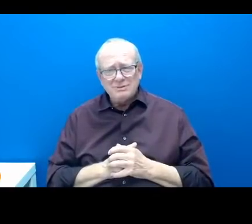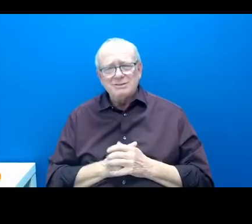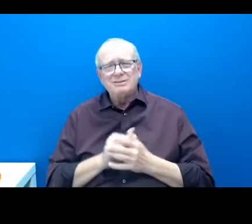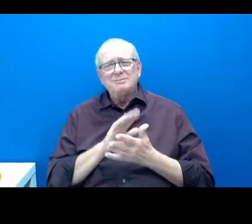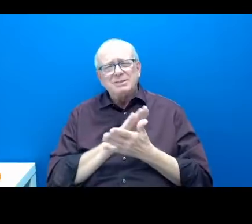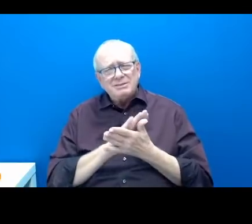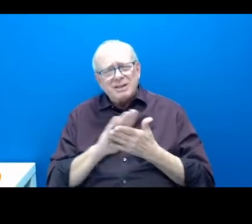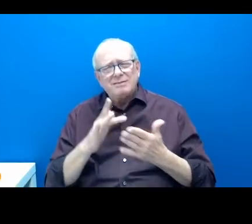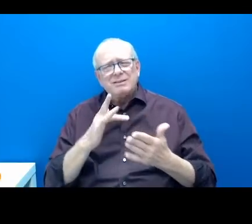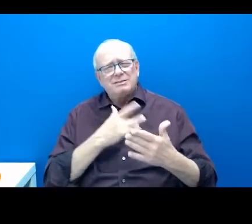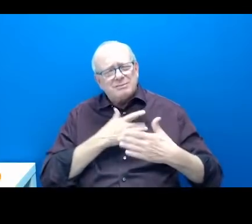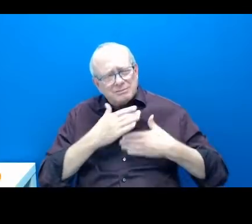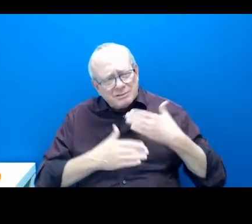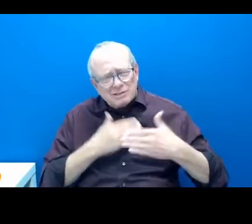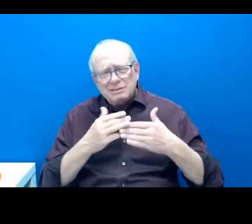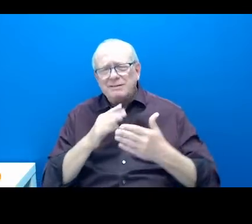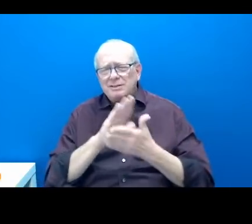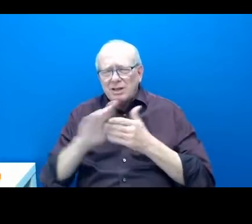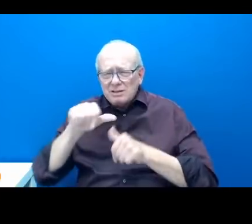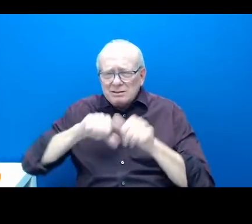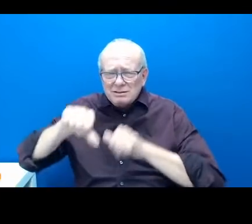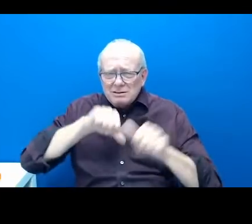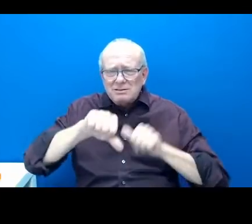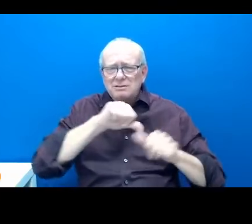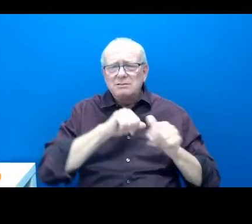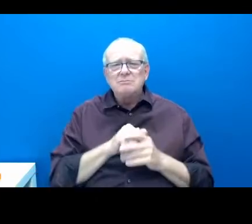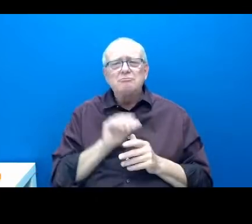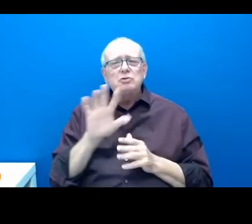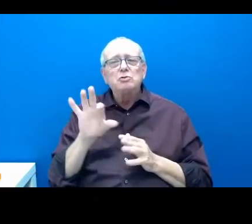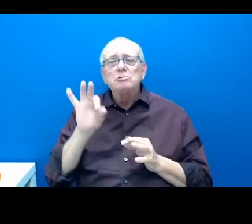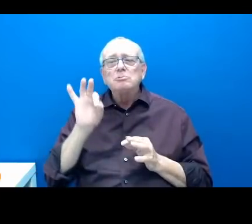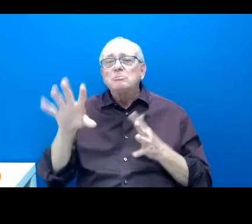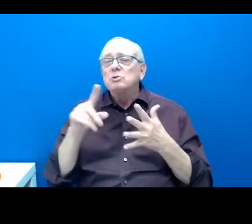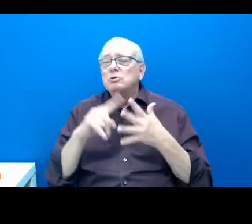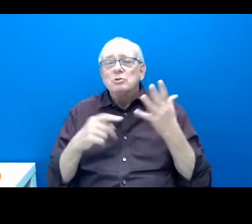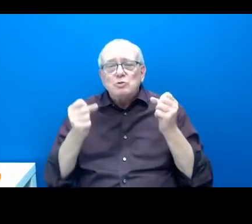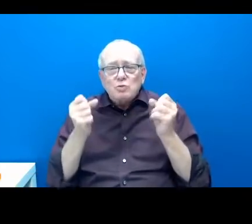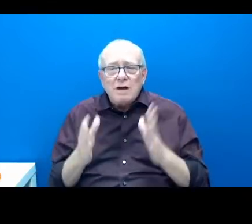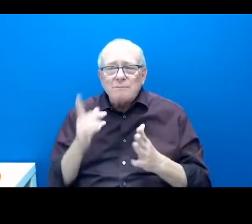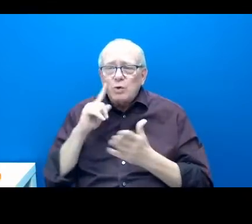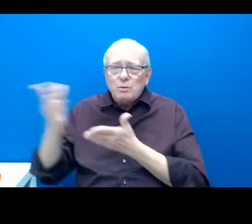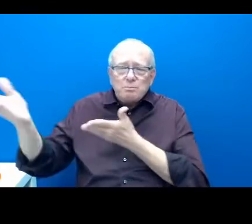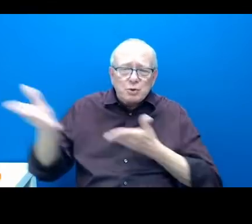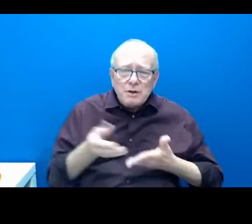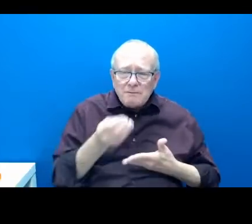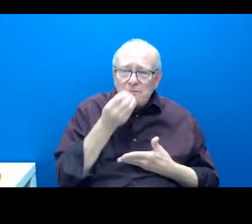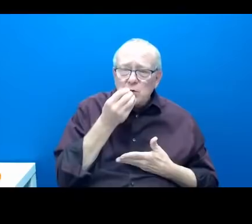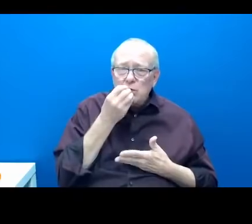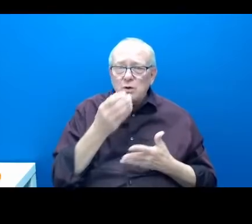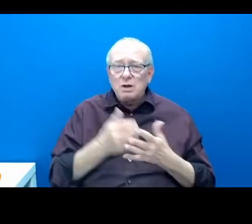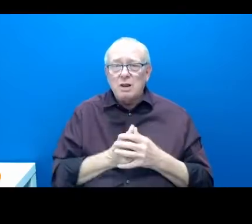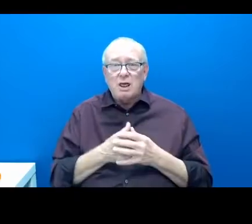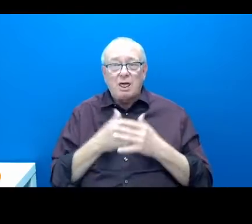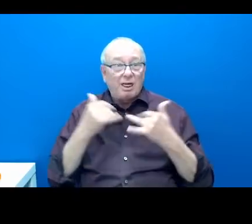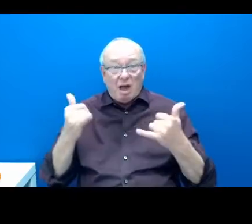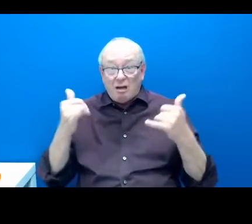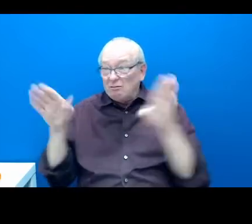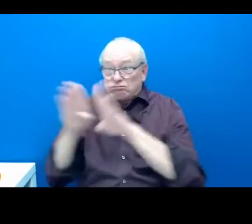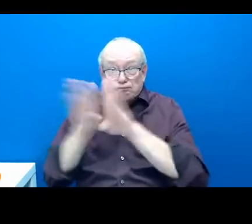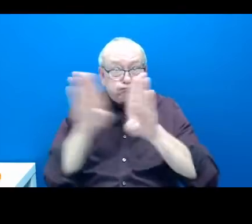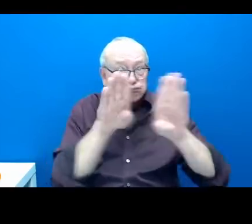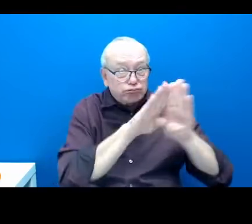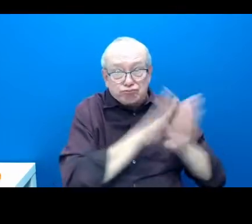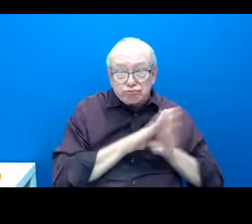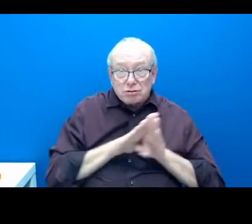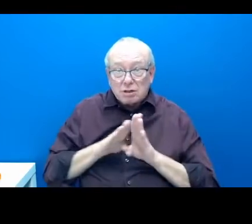delivery driver. We're going back to March 2020 style lockdowns. Whether it's mandated by the government or not, this is the right